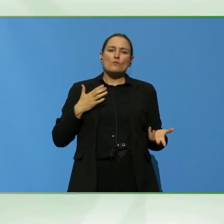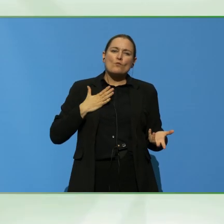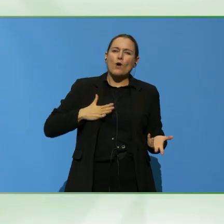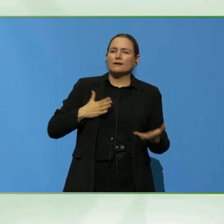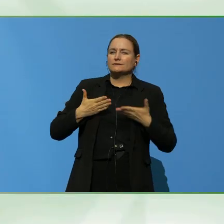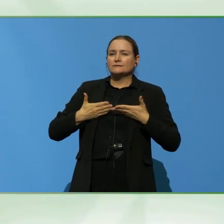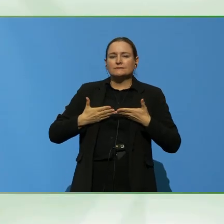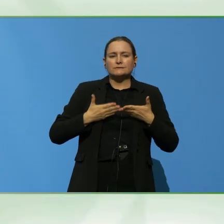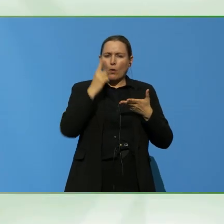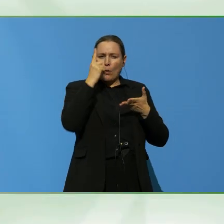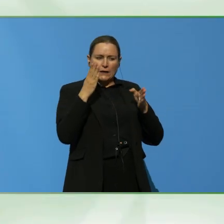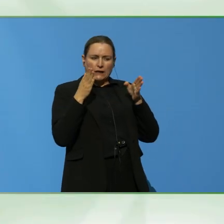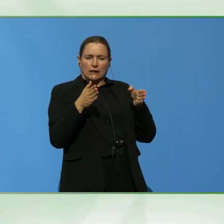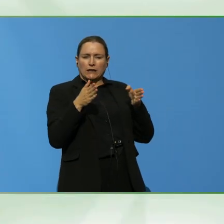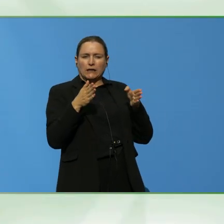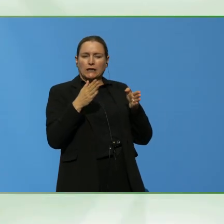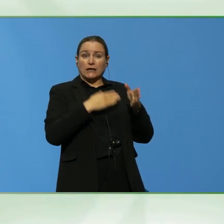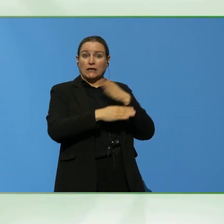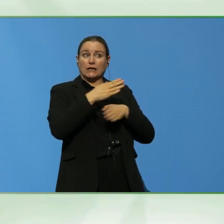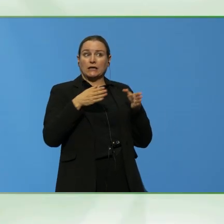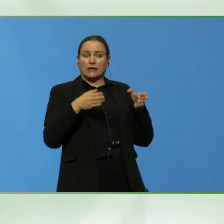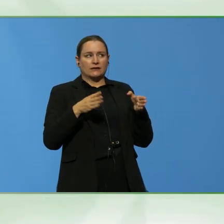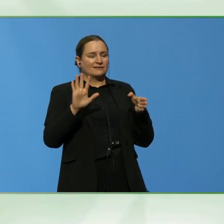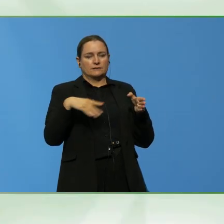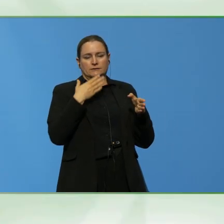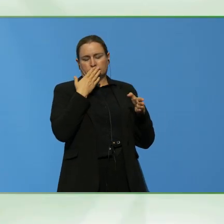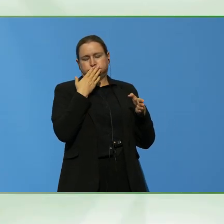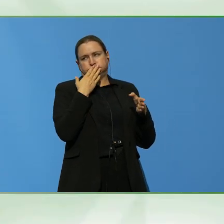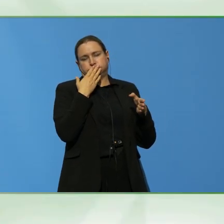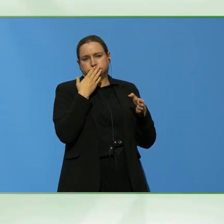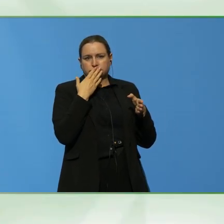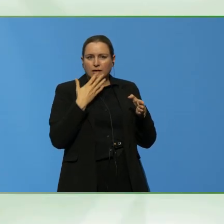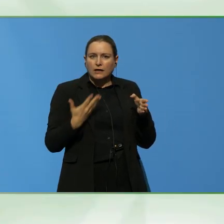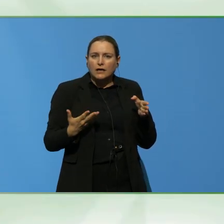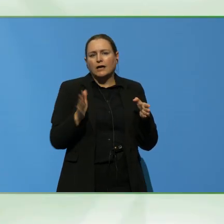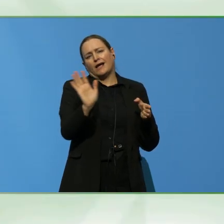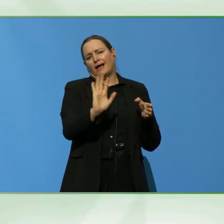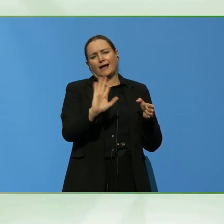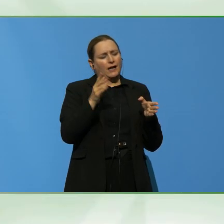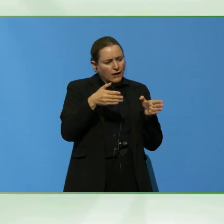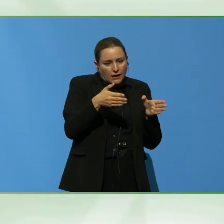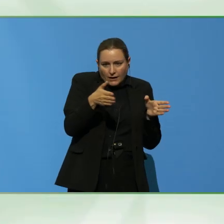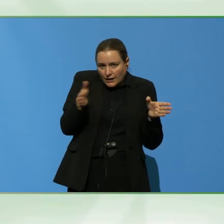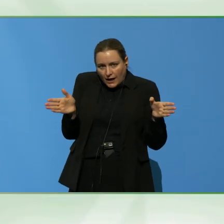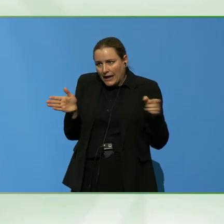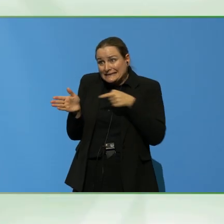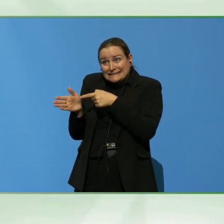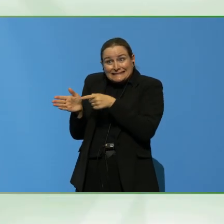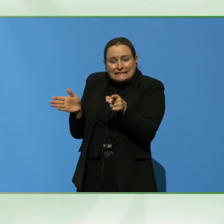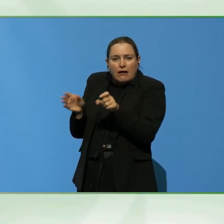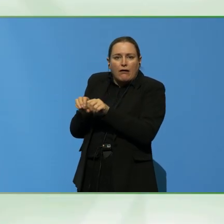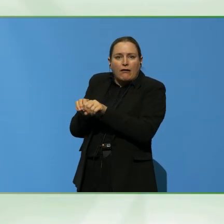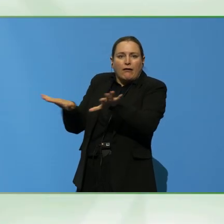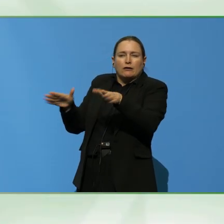our only representation, I think that's quite boring. And I think we're doing ourselves a massive disservice if the only time we see disabled